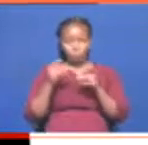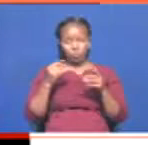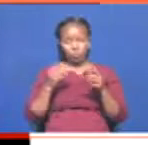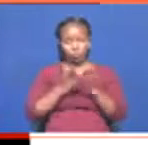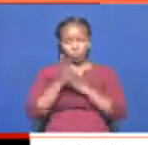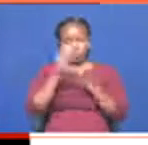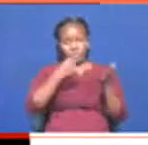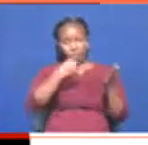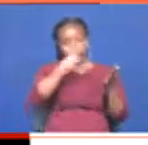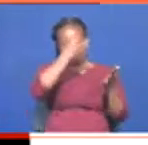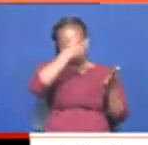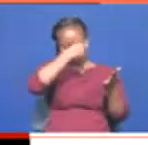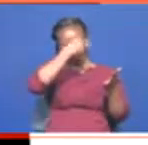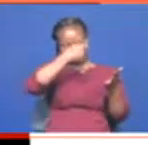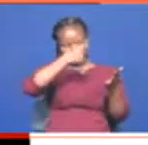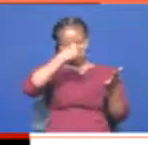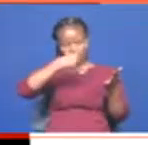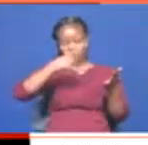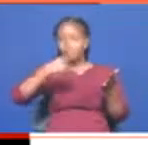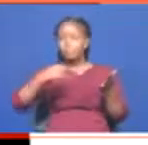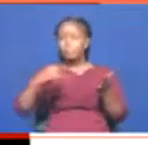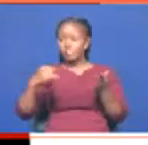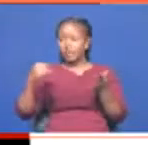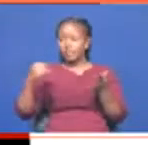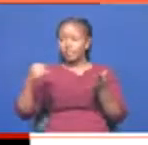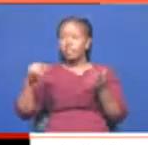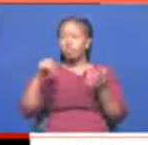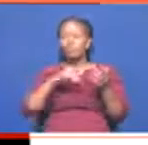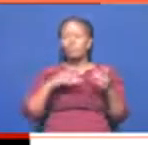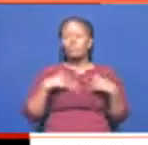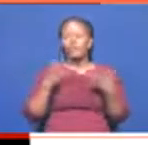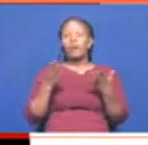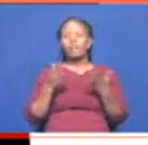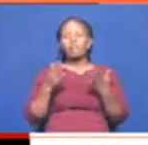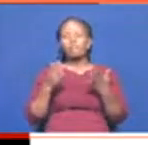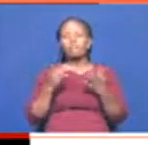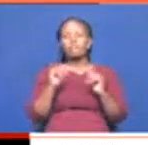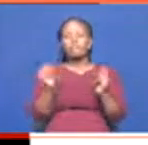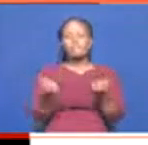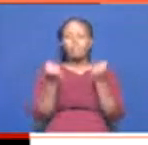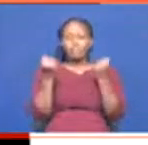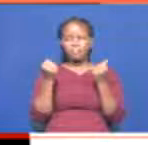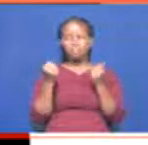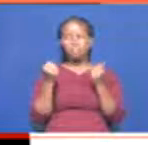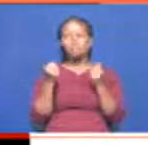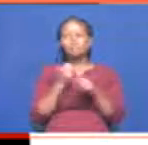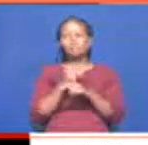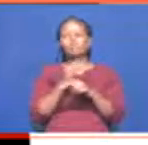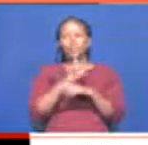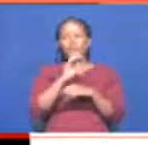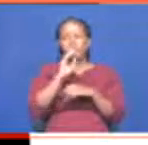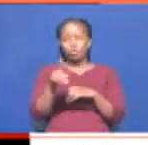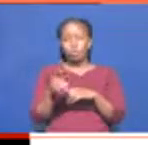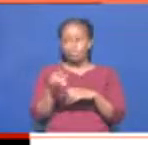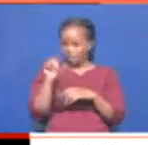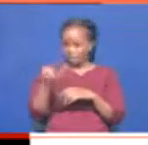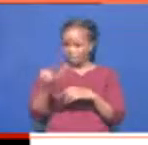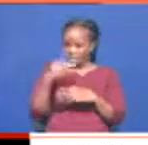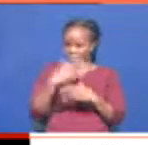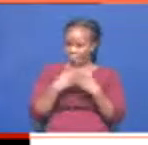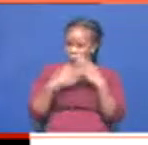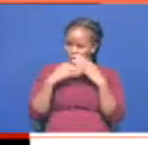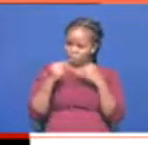our calculations, we put a factor of safety, yeah, to ensure that this building will